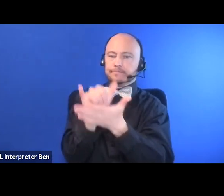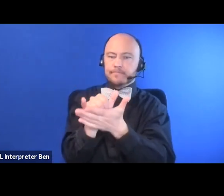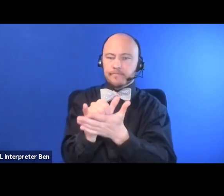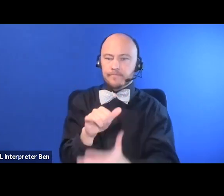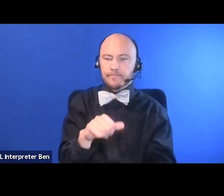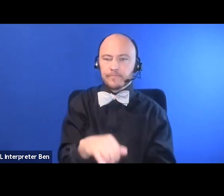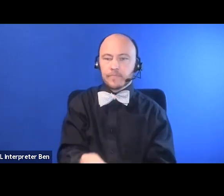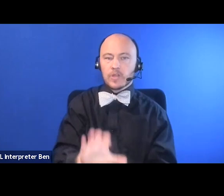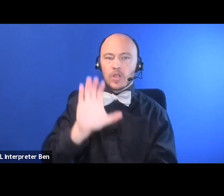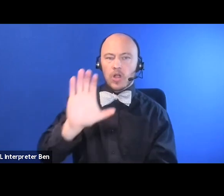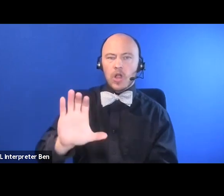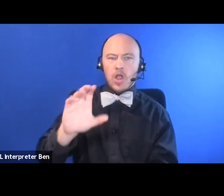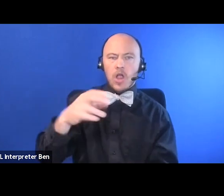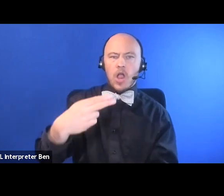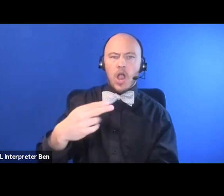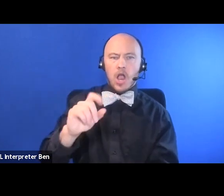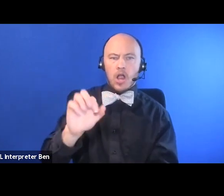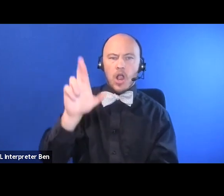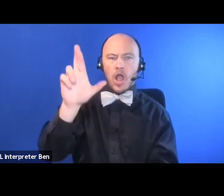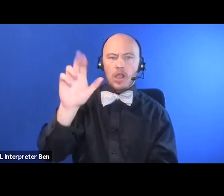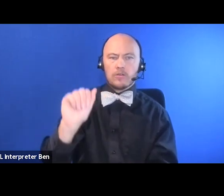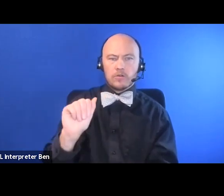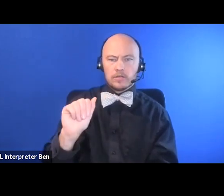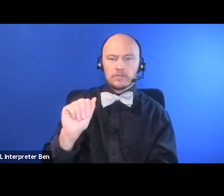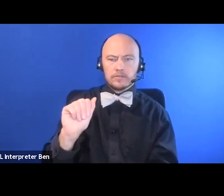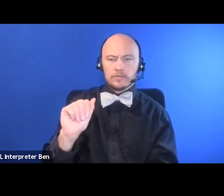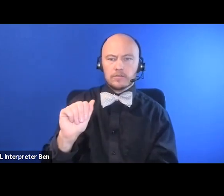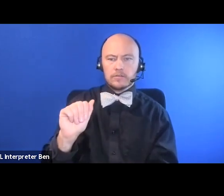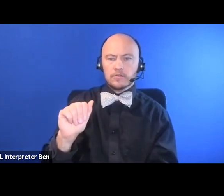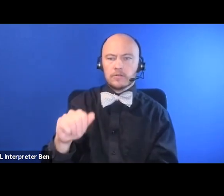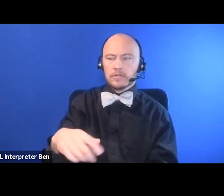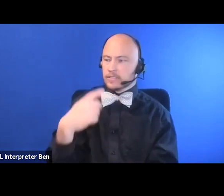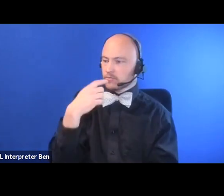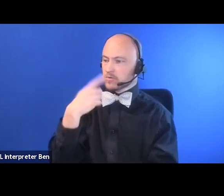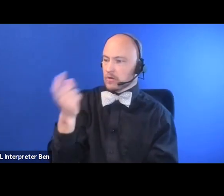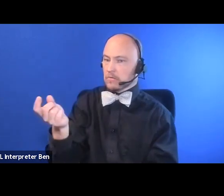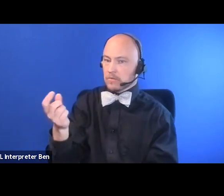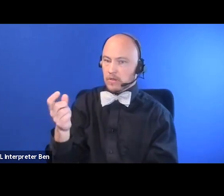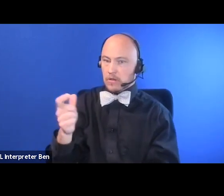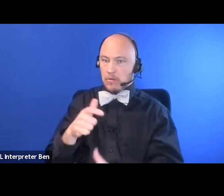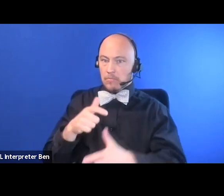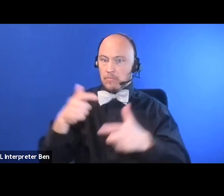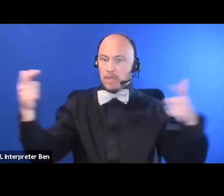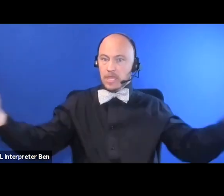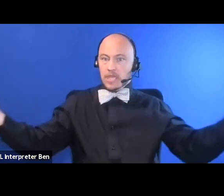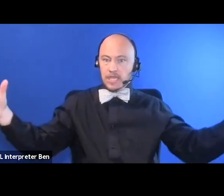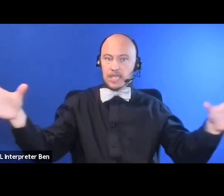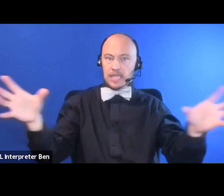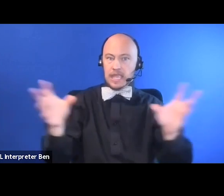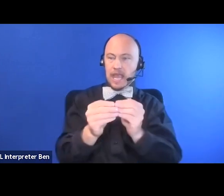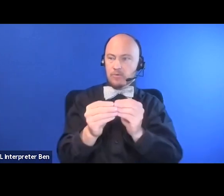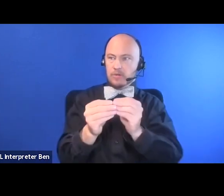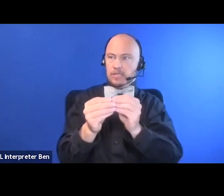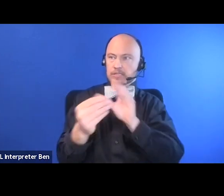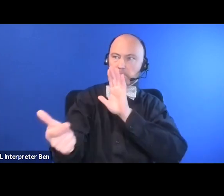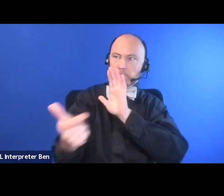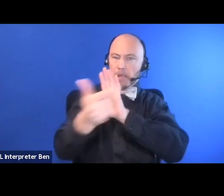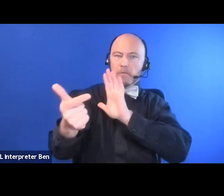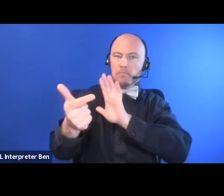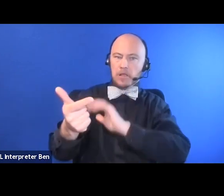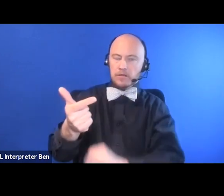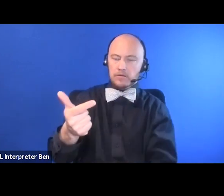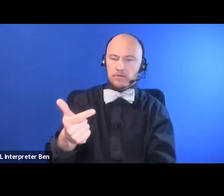Cholera, I said to you instead, all large gatherings are forbidden.